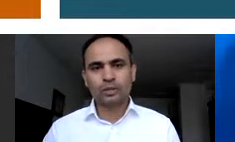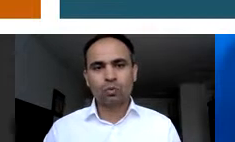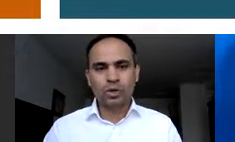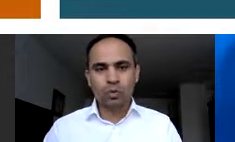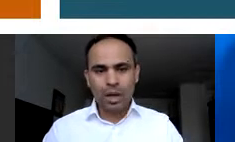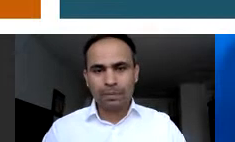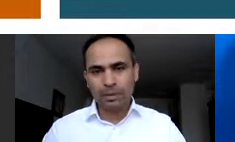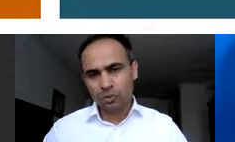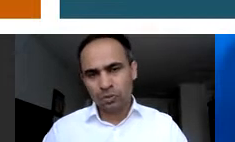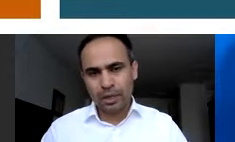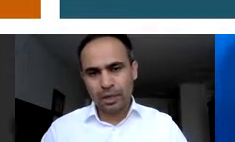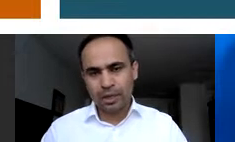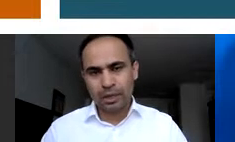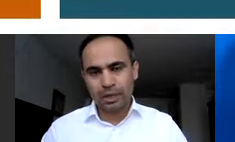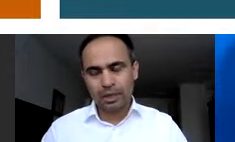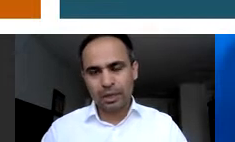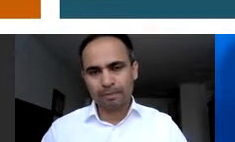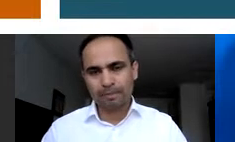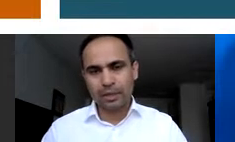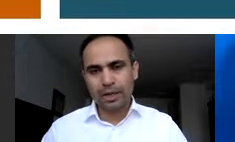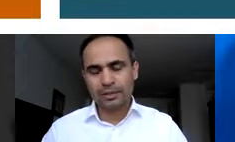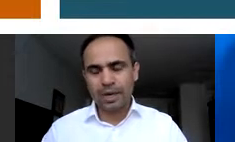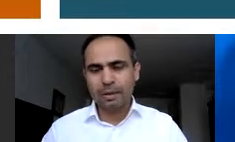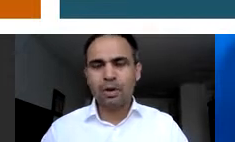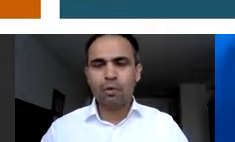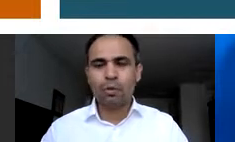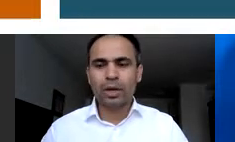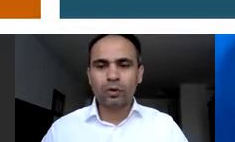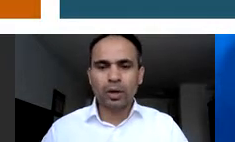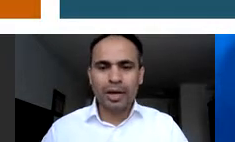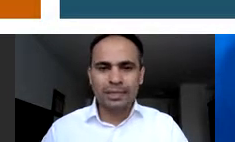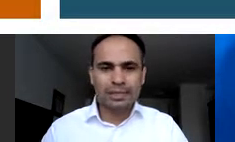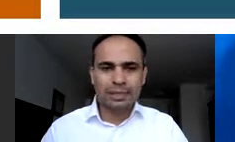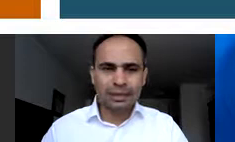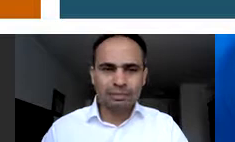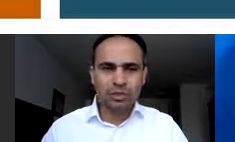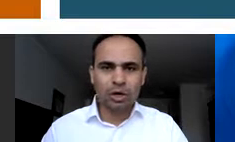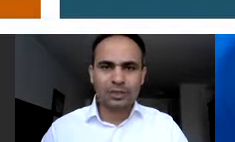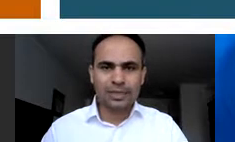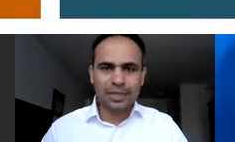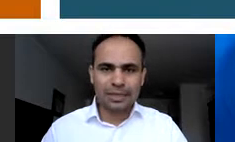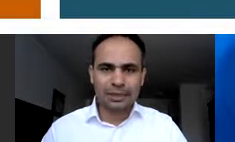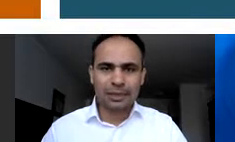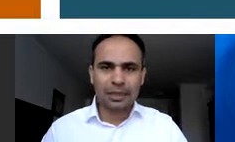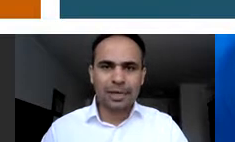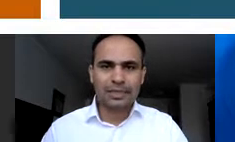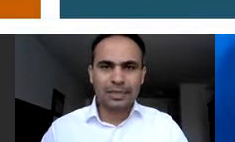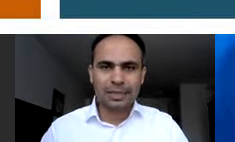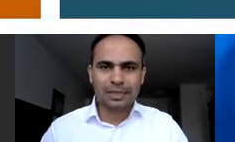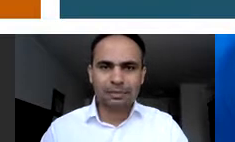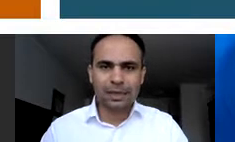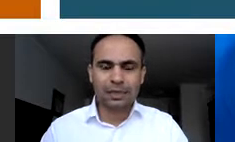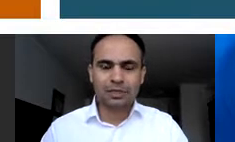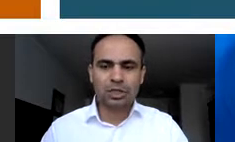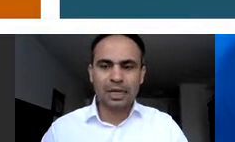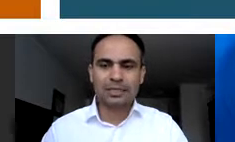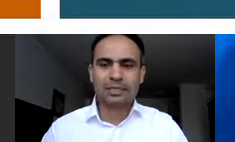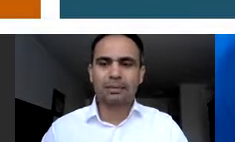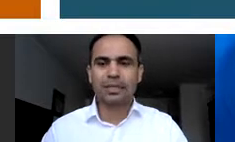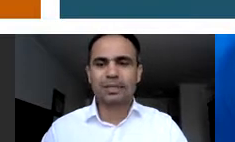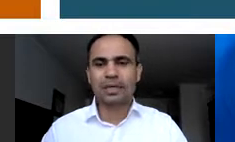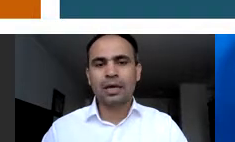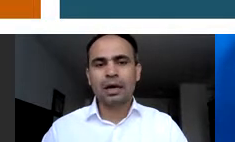approach, colleagues. When you come into the time where your ICT teams are discussing the ICT accessibility